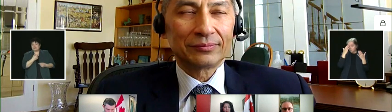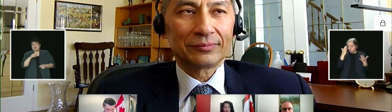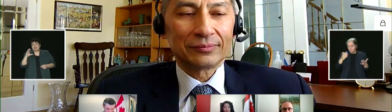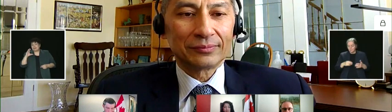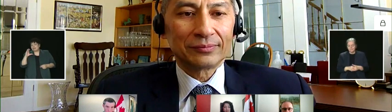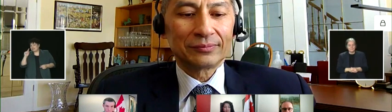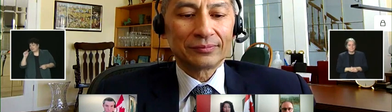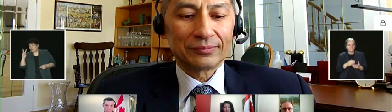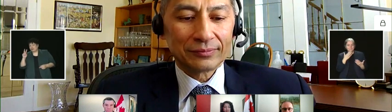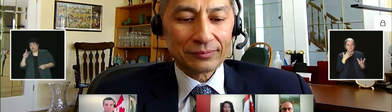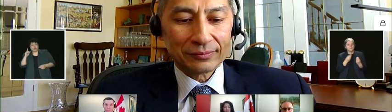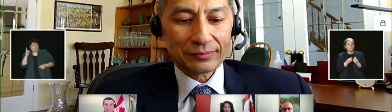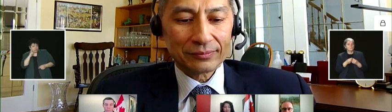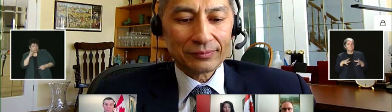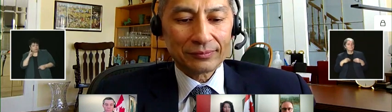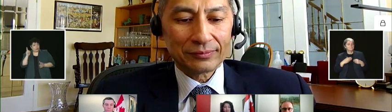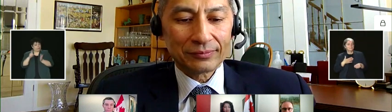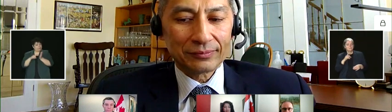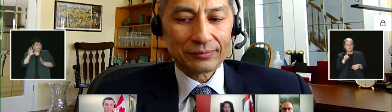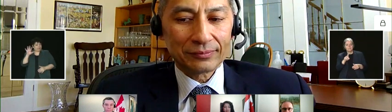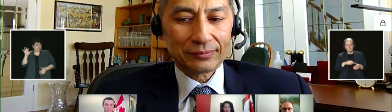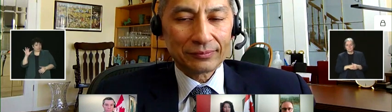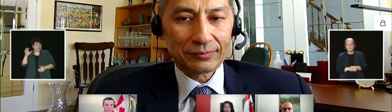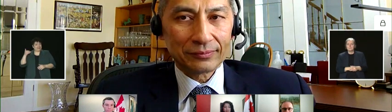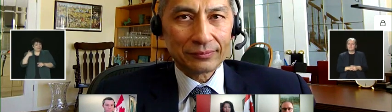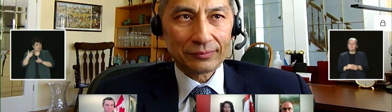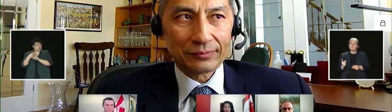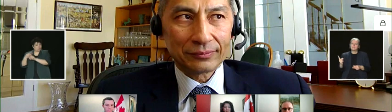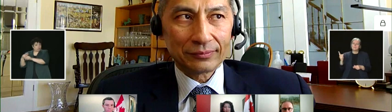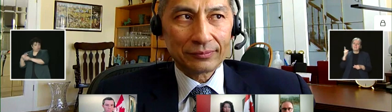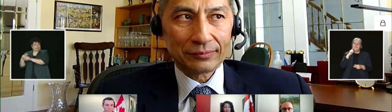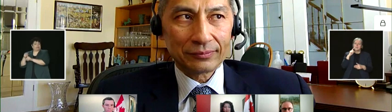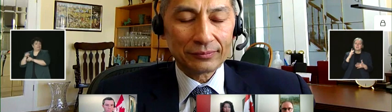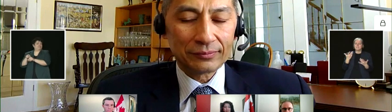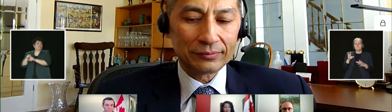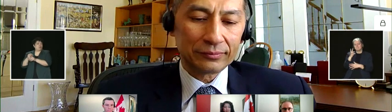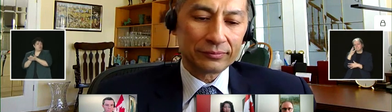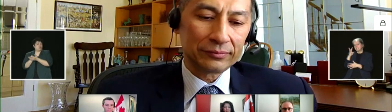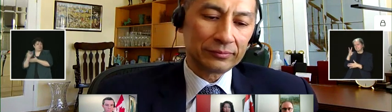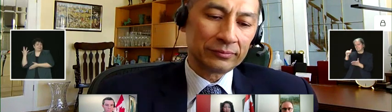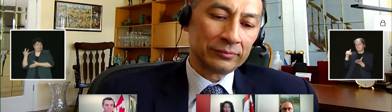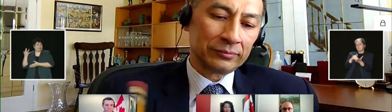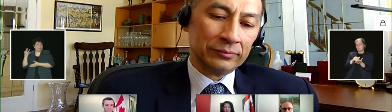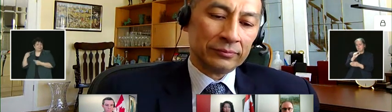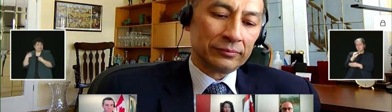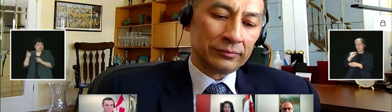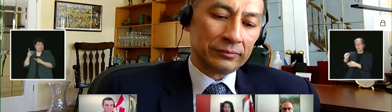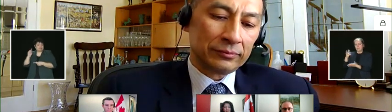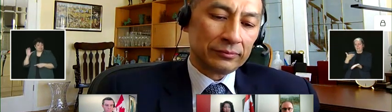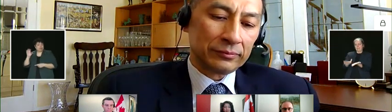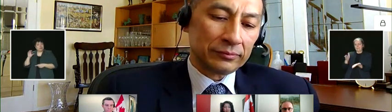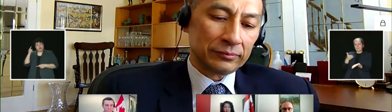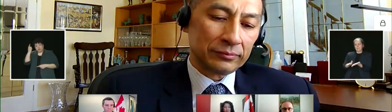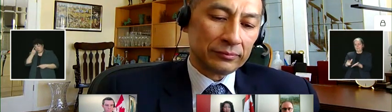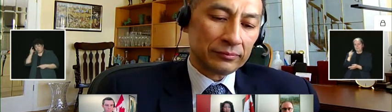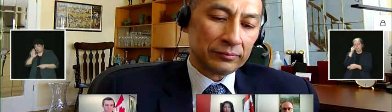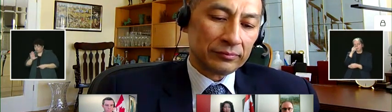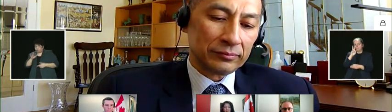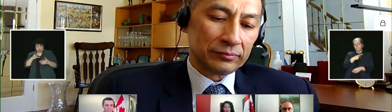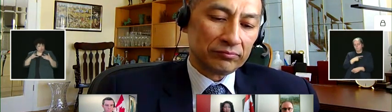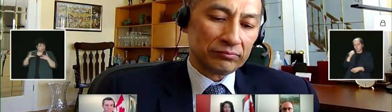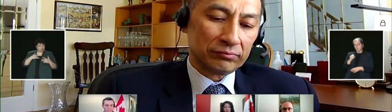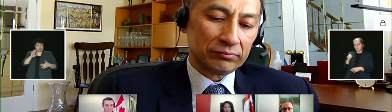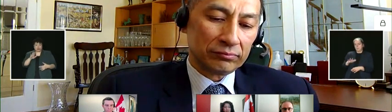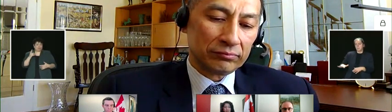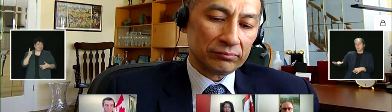question. CTV has learned that about 1,500 doses have been wasted in Ontario since December. I'm wondering how